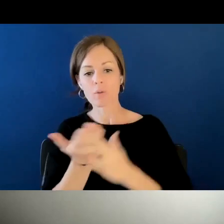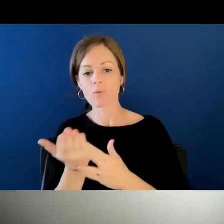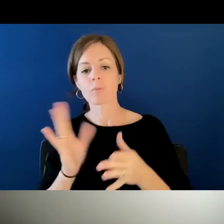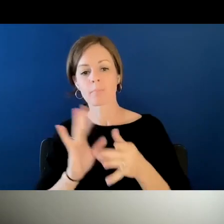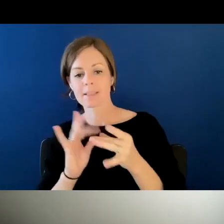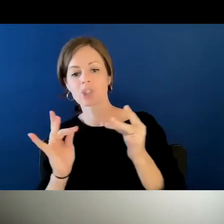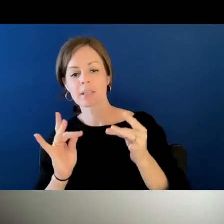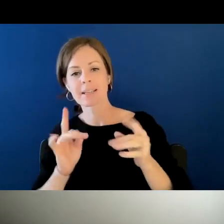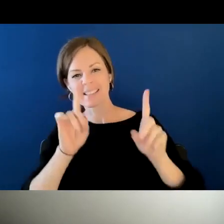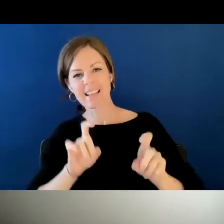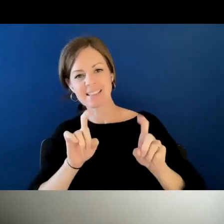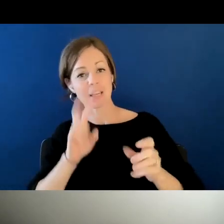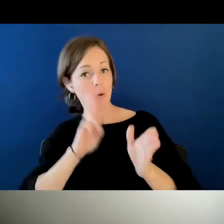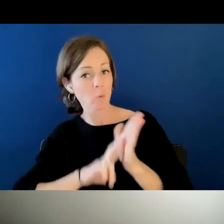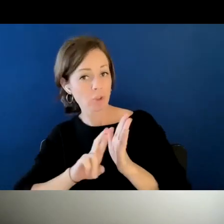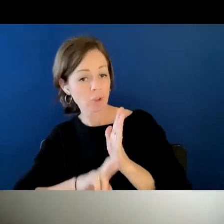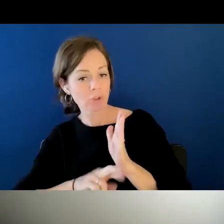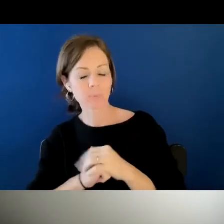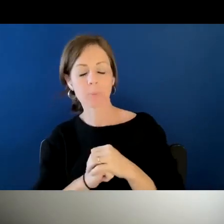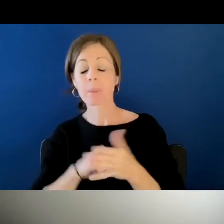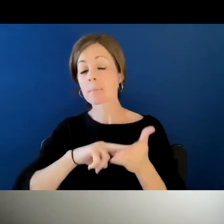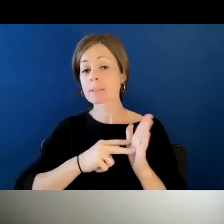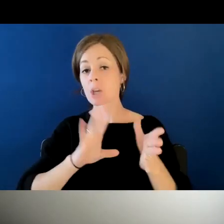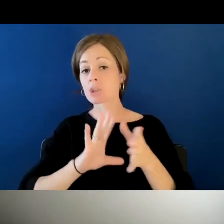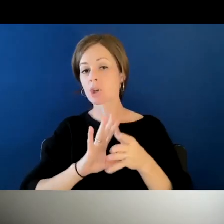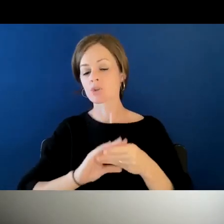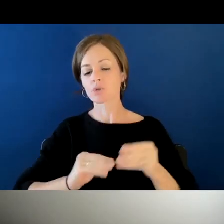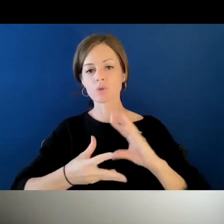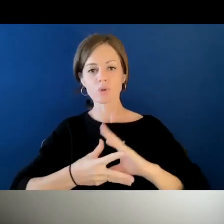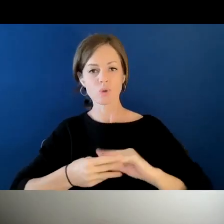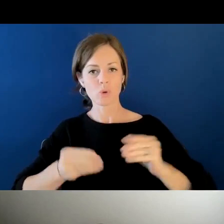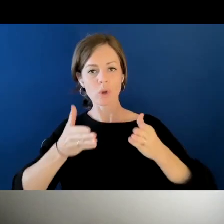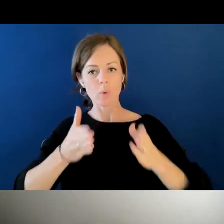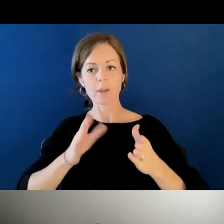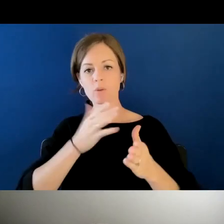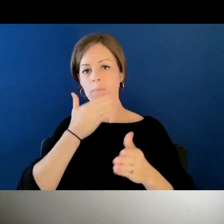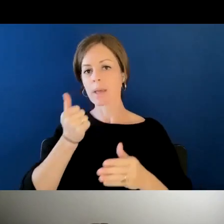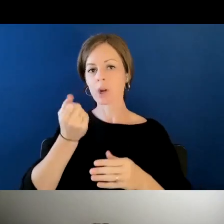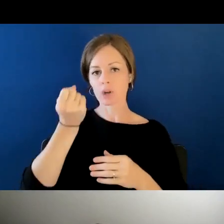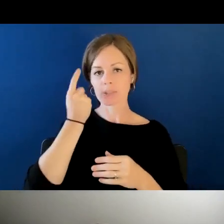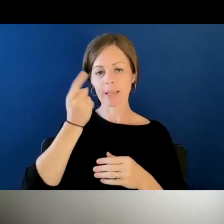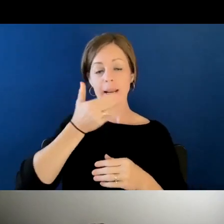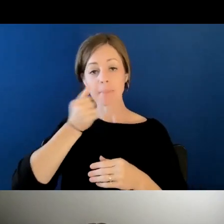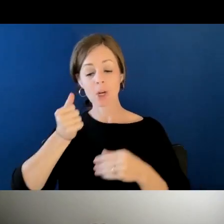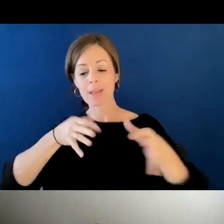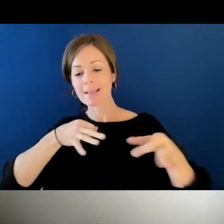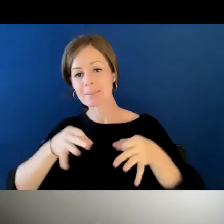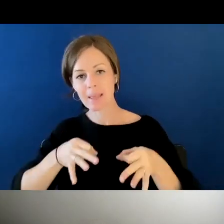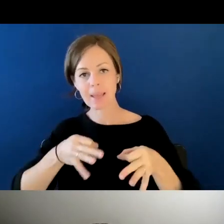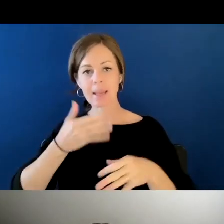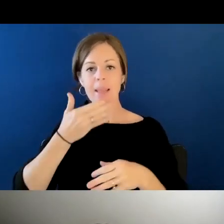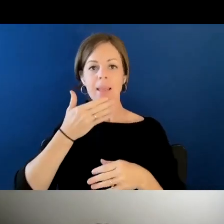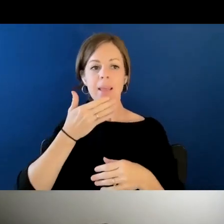are, they're a story-based way of understanding, of explaining, of describing